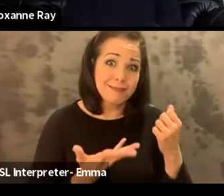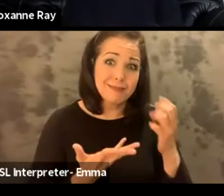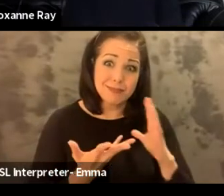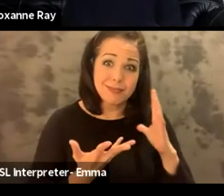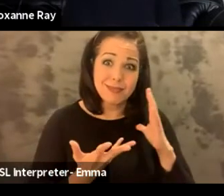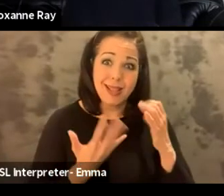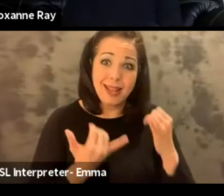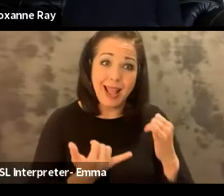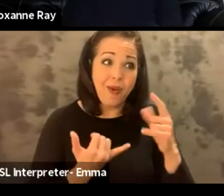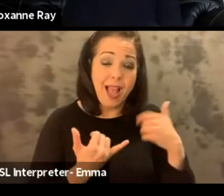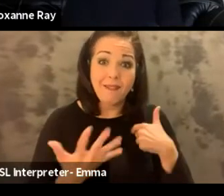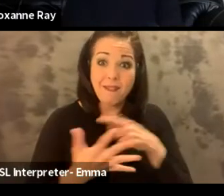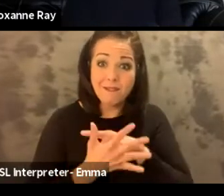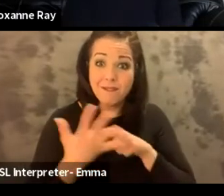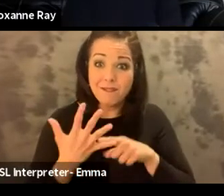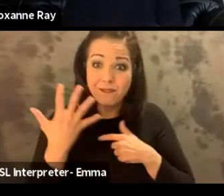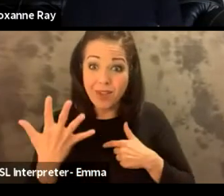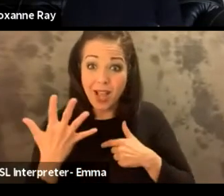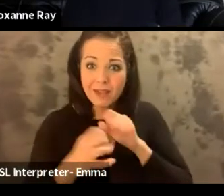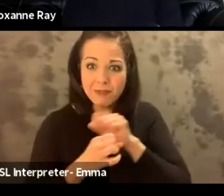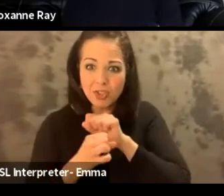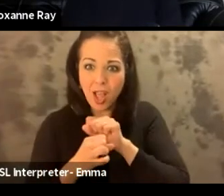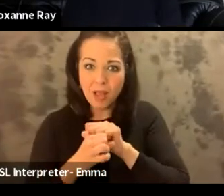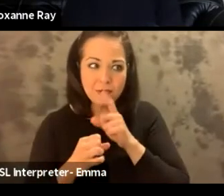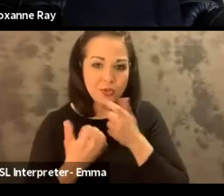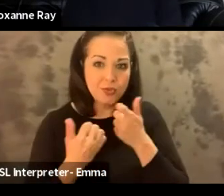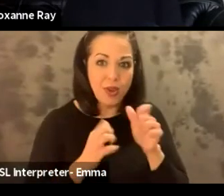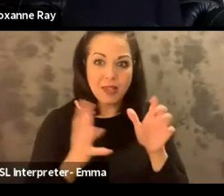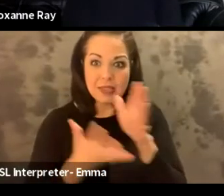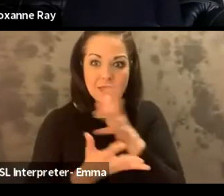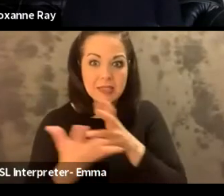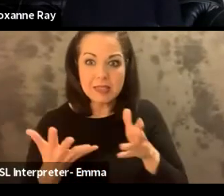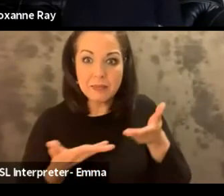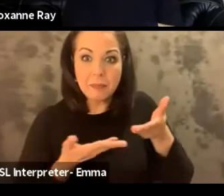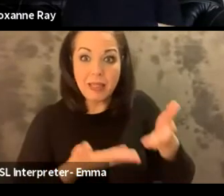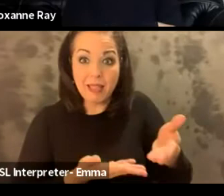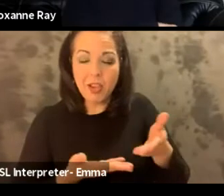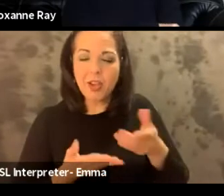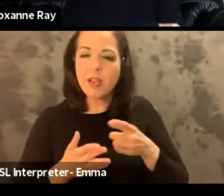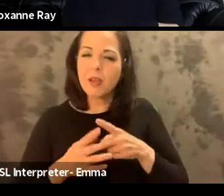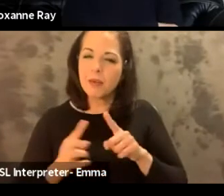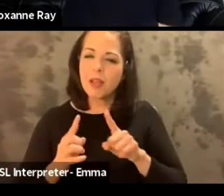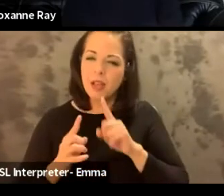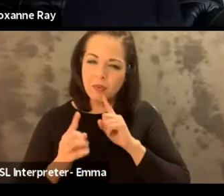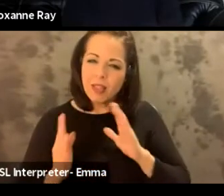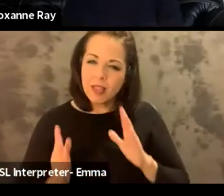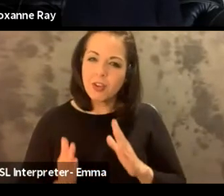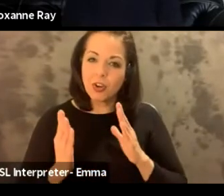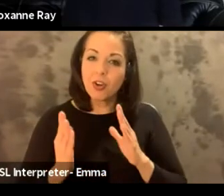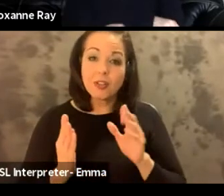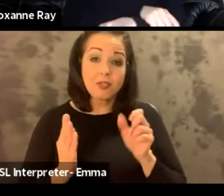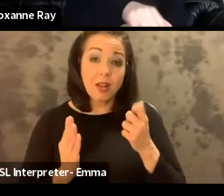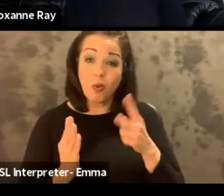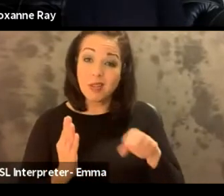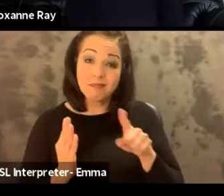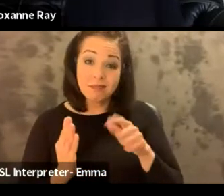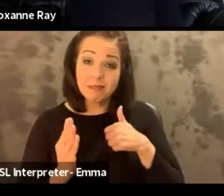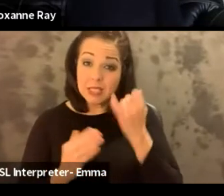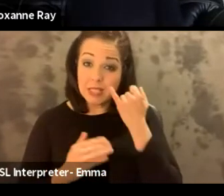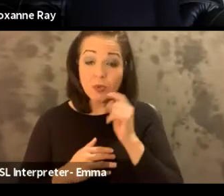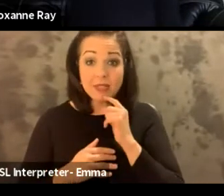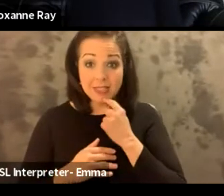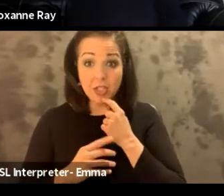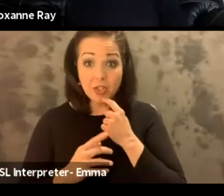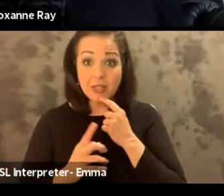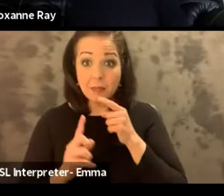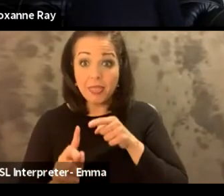do five jobs to exist. But I'd encourage anybody who is kind of serious about this to